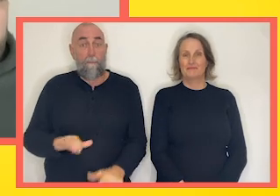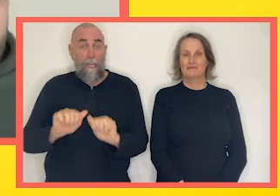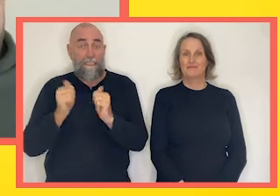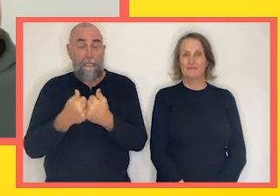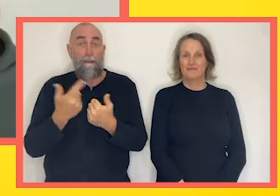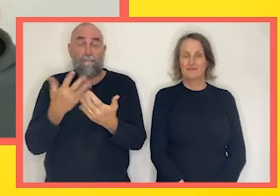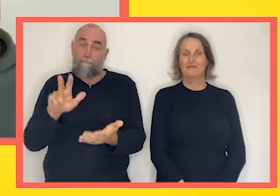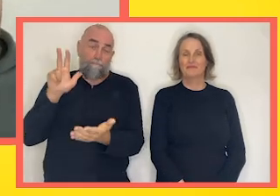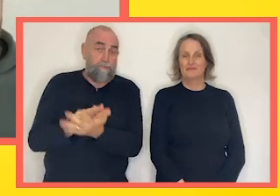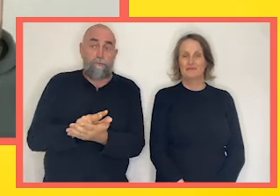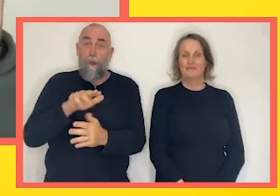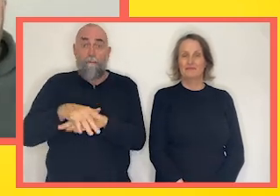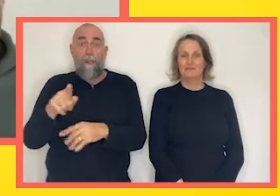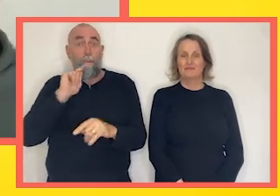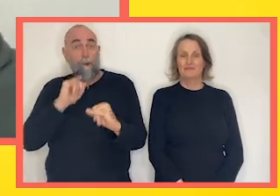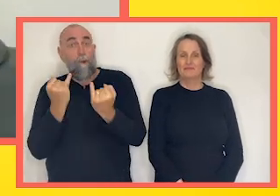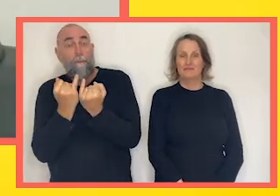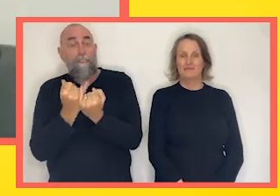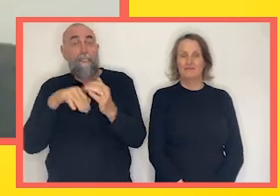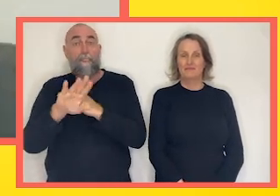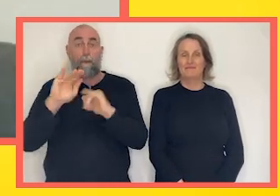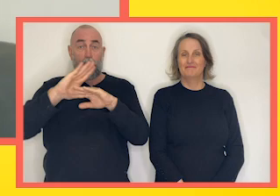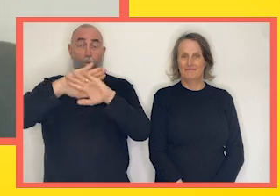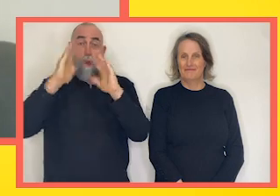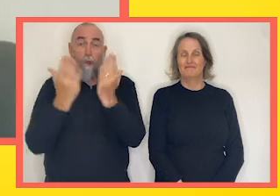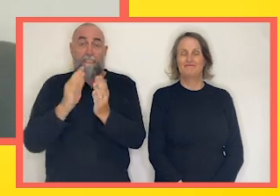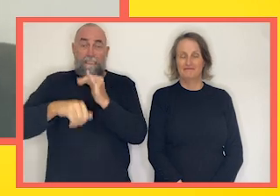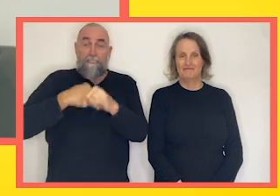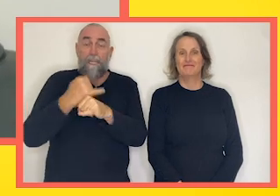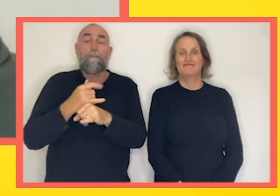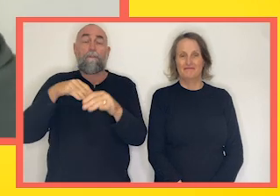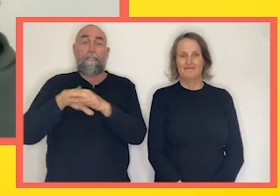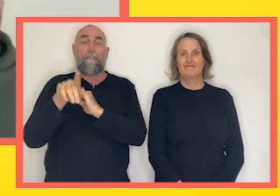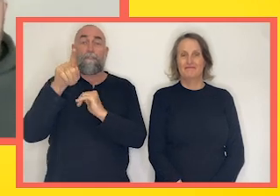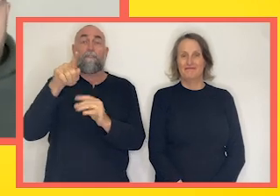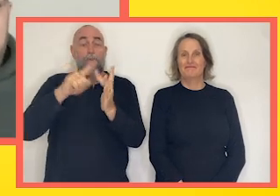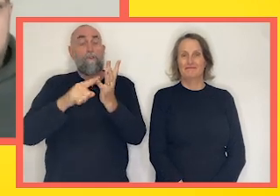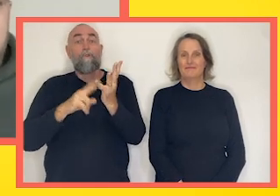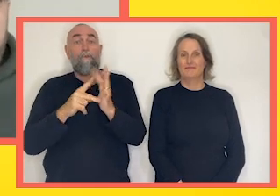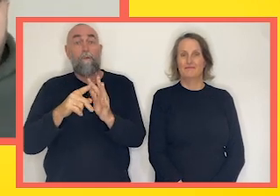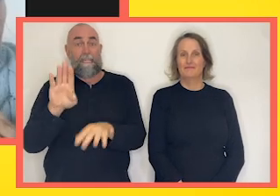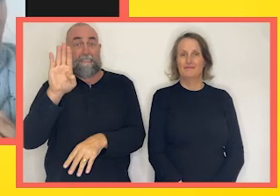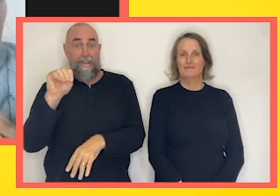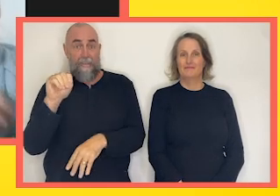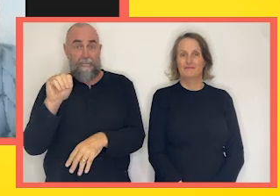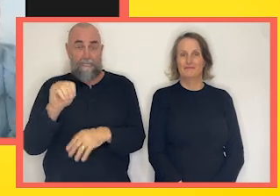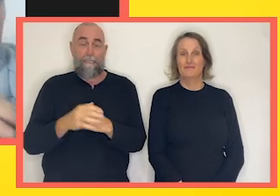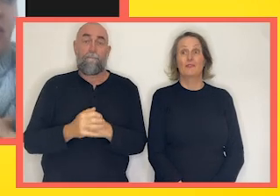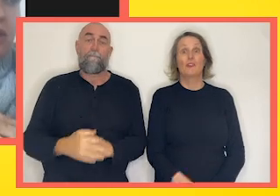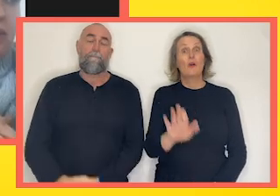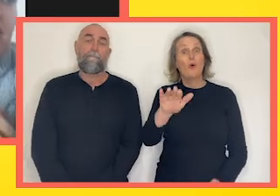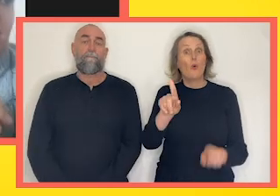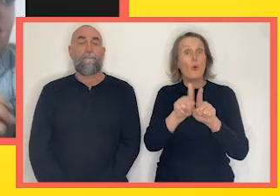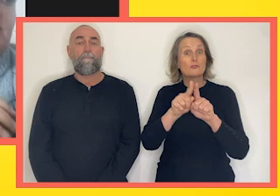been finalised, and they'll be competing at the International Wheelchair Basketball Federation's World Championships in June 10. And also